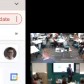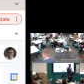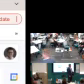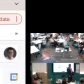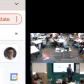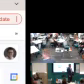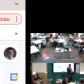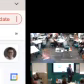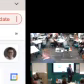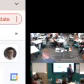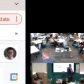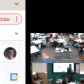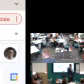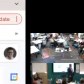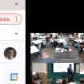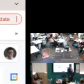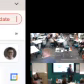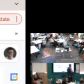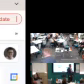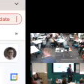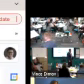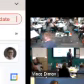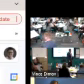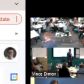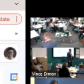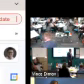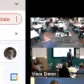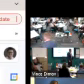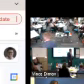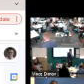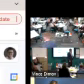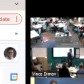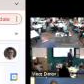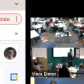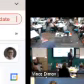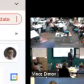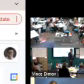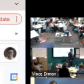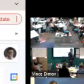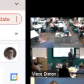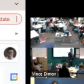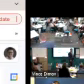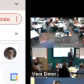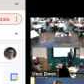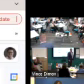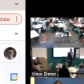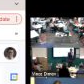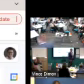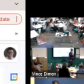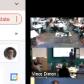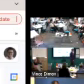and I also attend, I think, almost all meetings between our district and USDB.